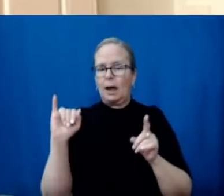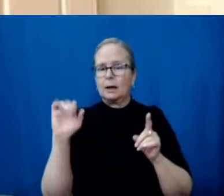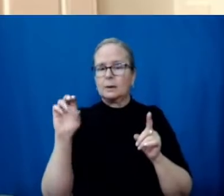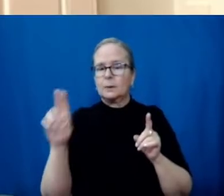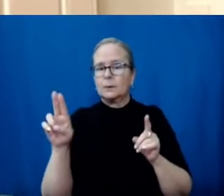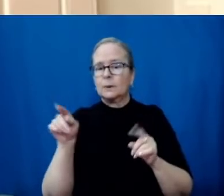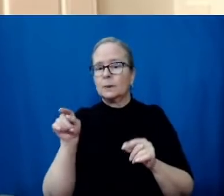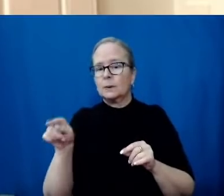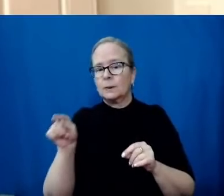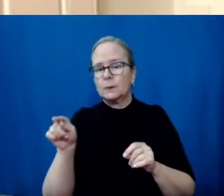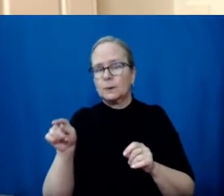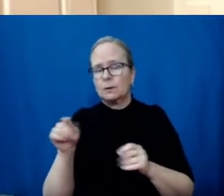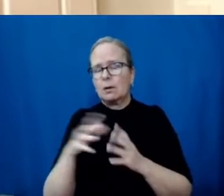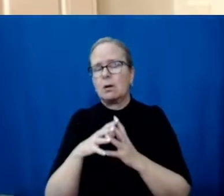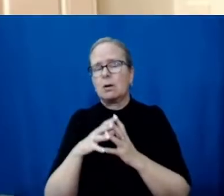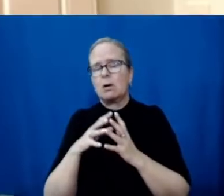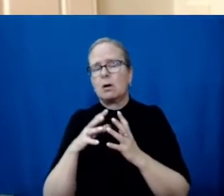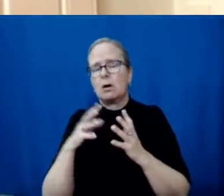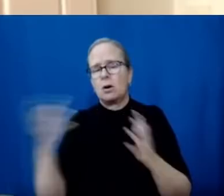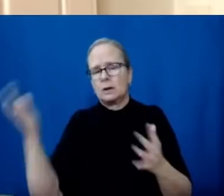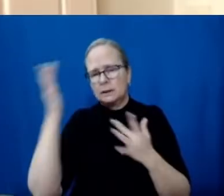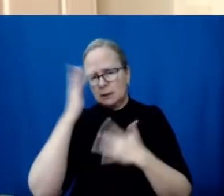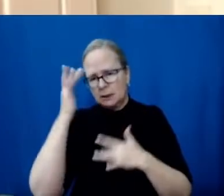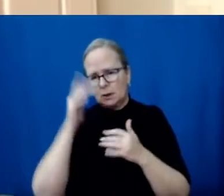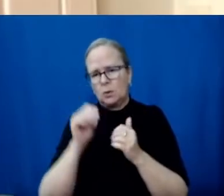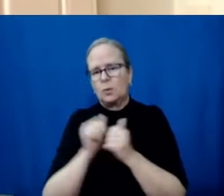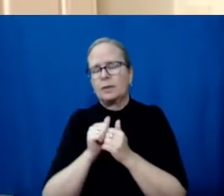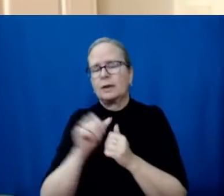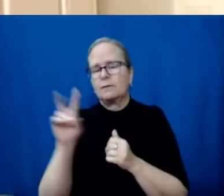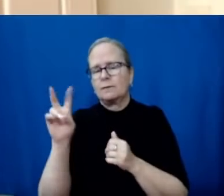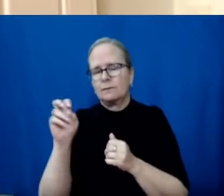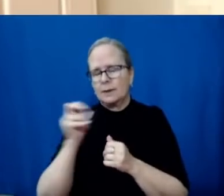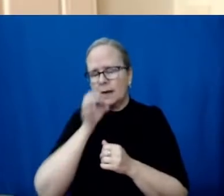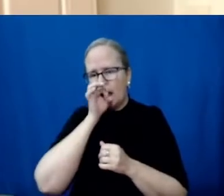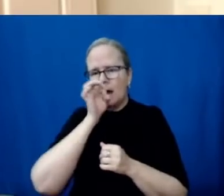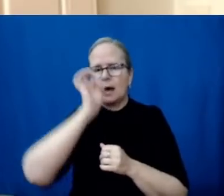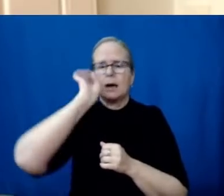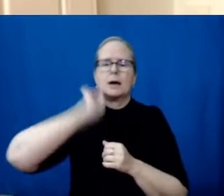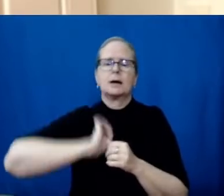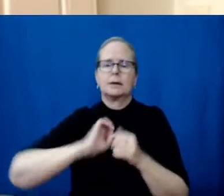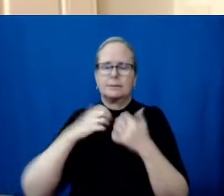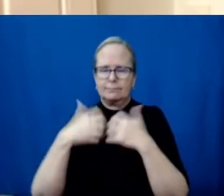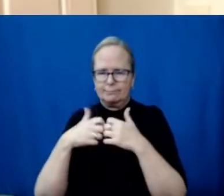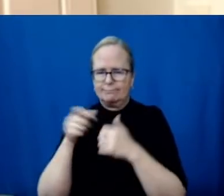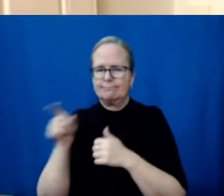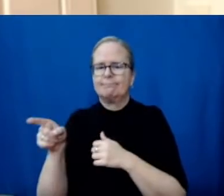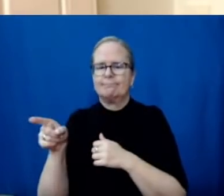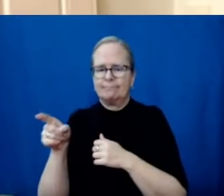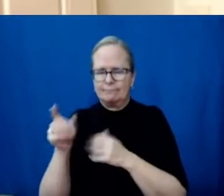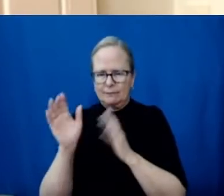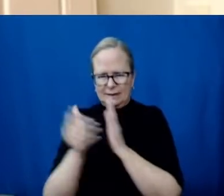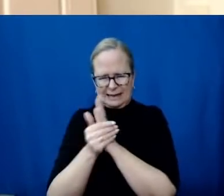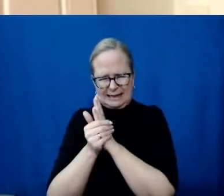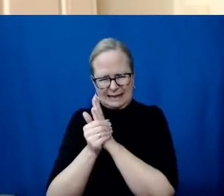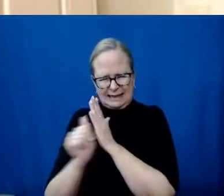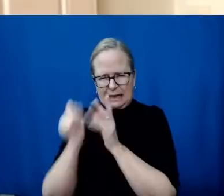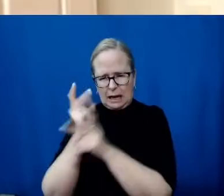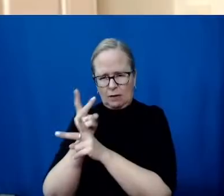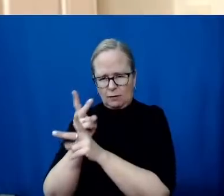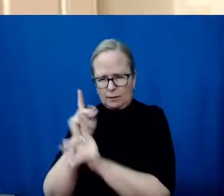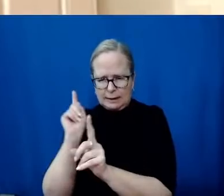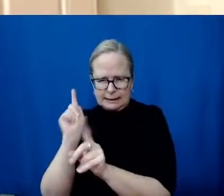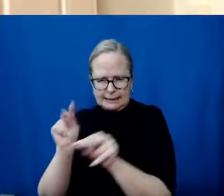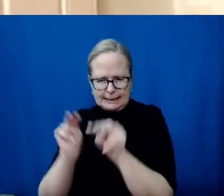really sick people on vents in ICU need more resources, need very skilled care. And so we had to redeploy a lot. We had to cancel